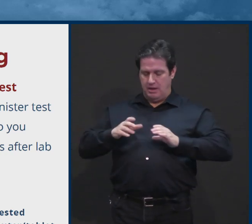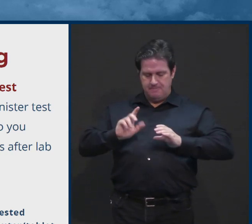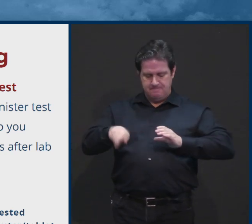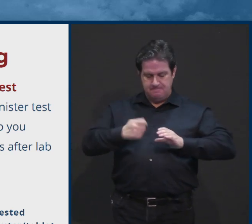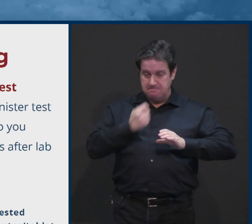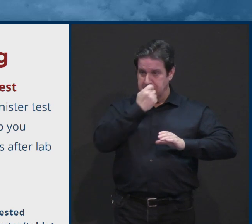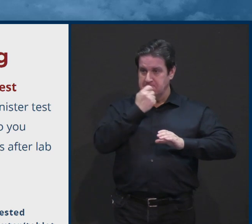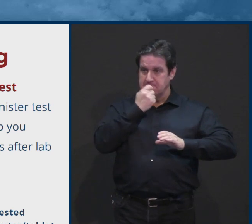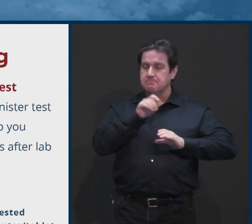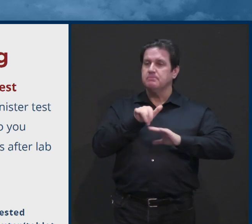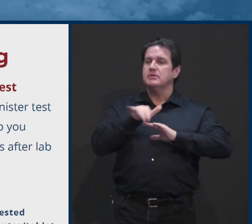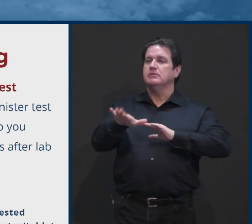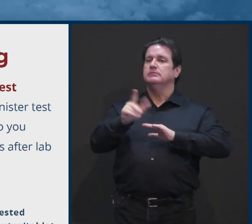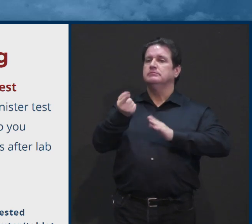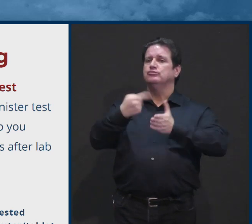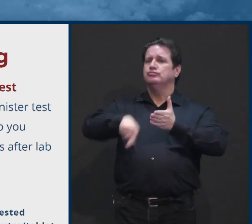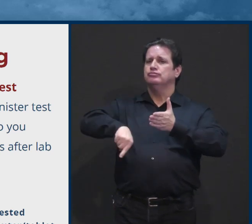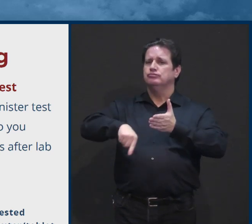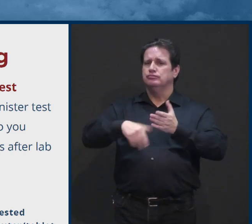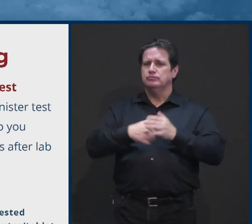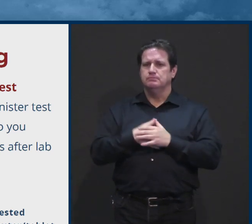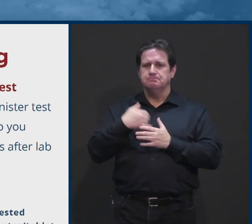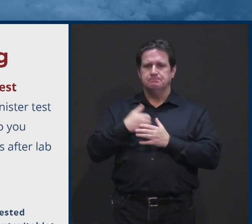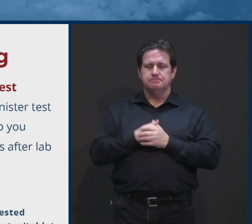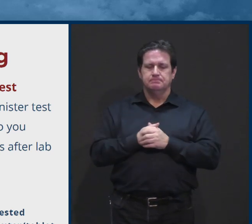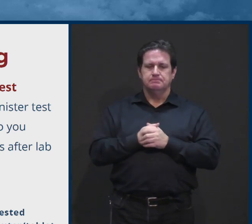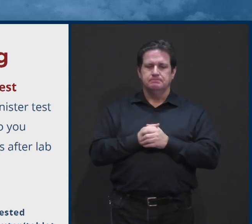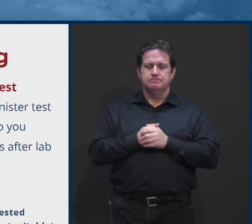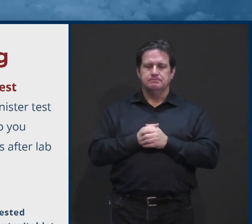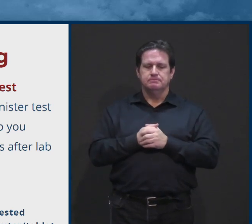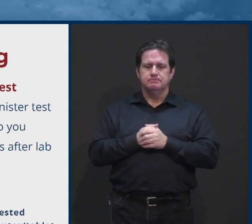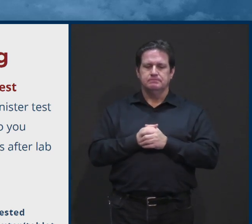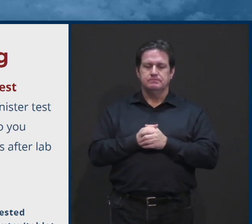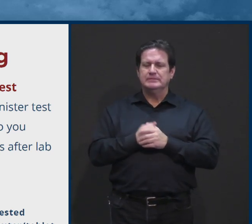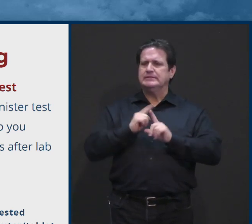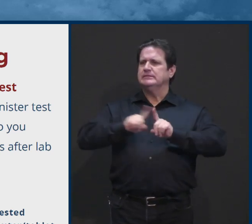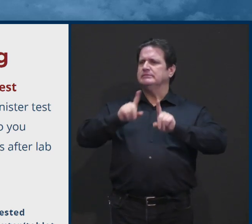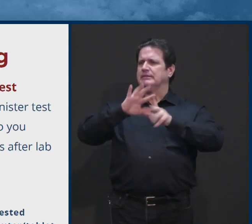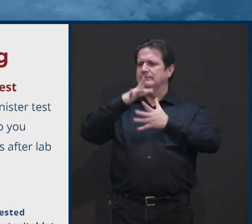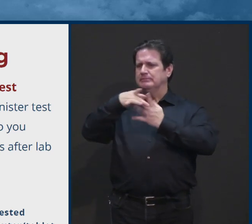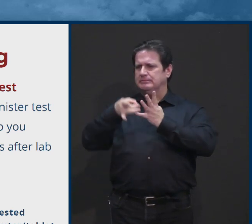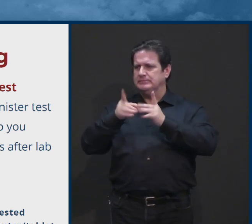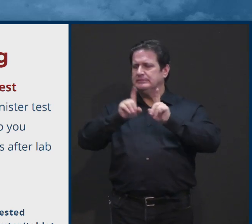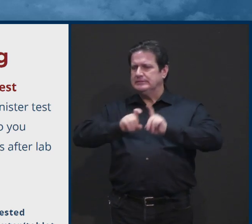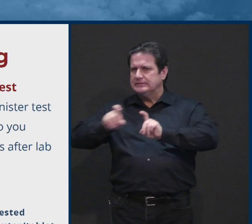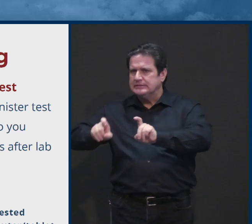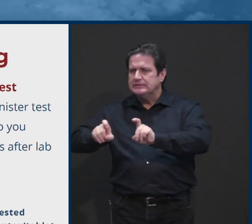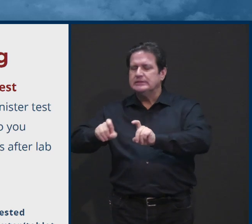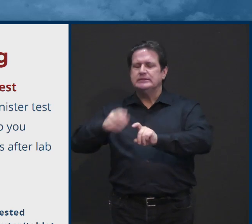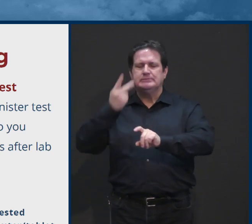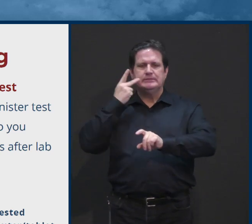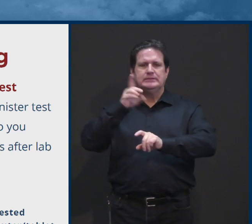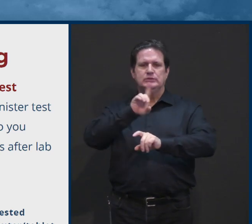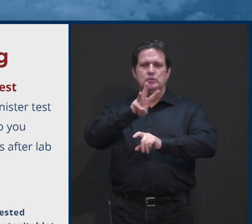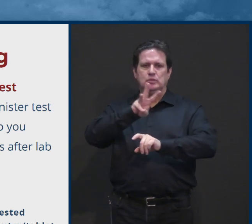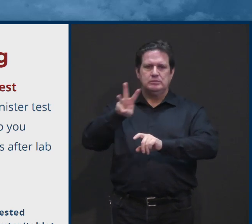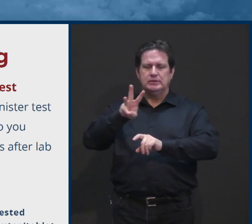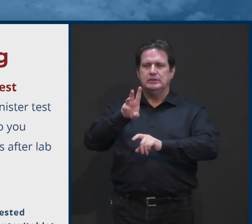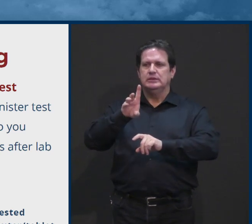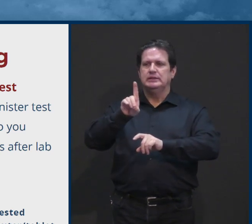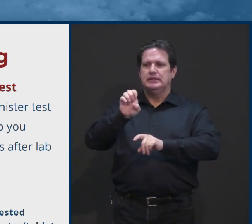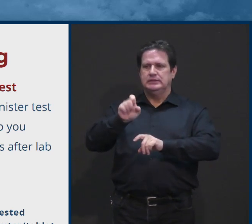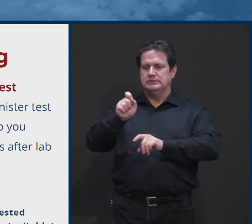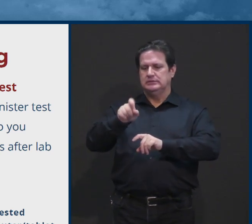and get your status. So, a lot of different testing options out there. Check out the website,